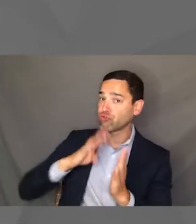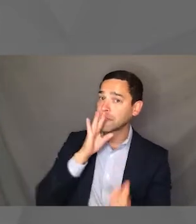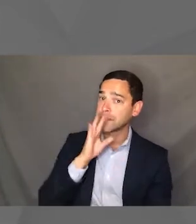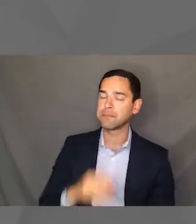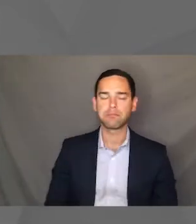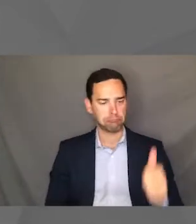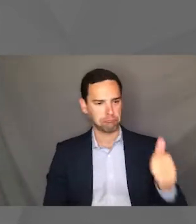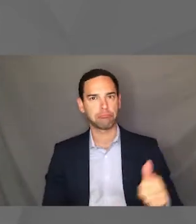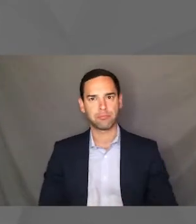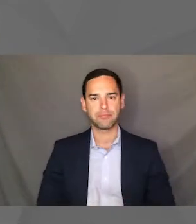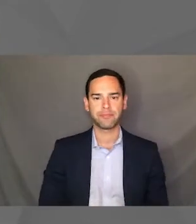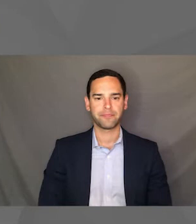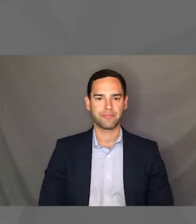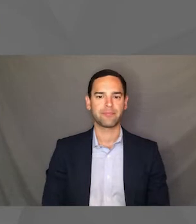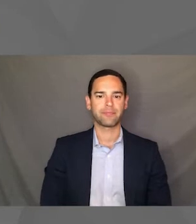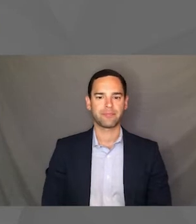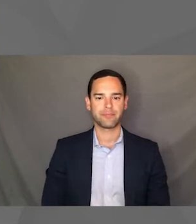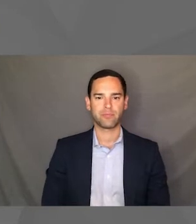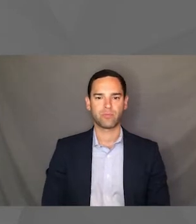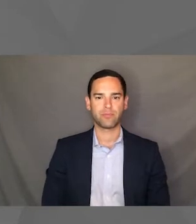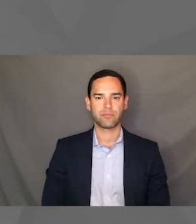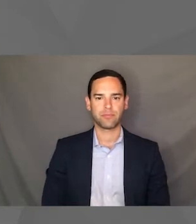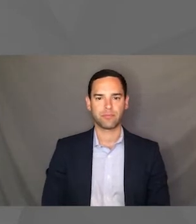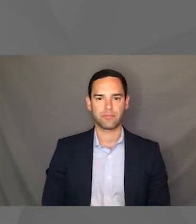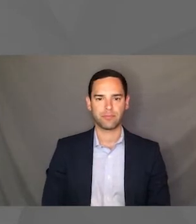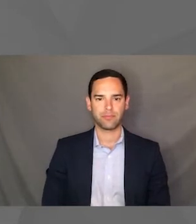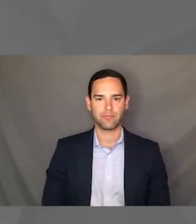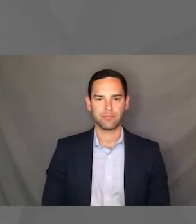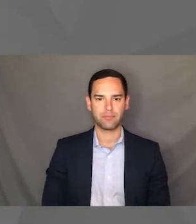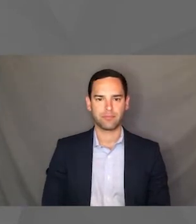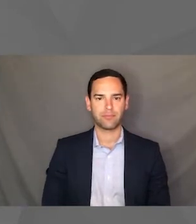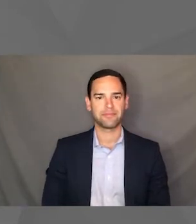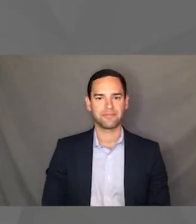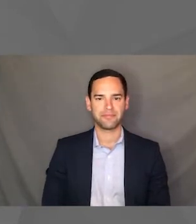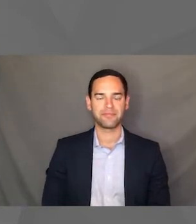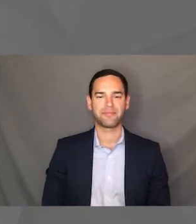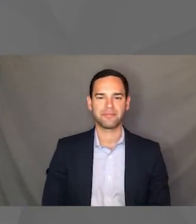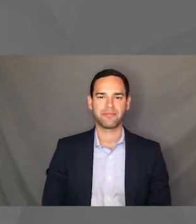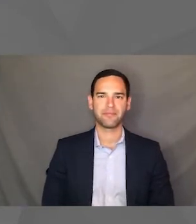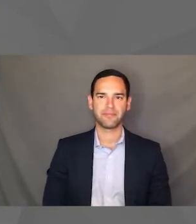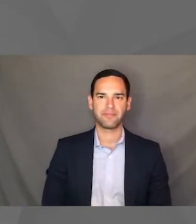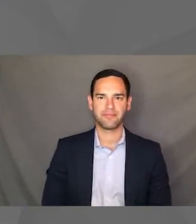definitely. Just treat us the way you would want to be treated, and we'll all be okay.